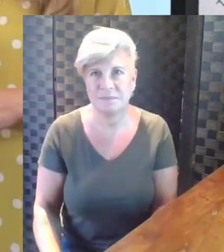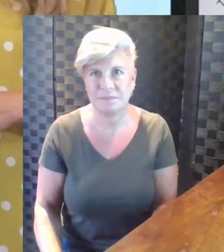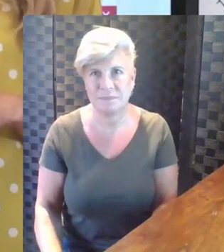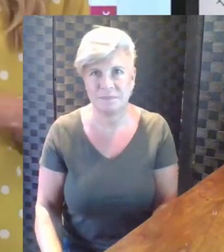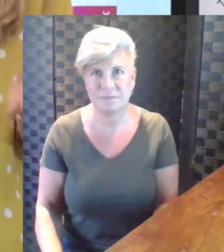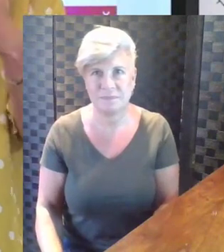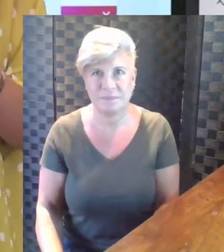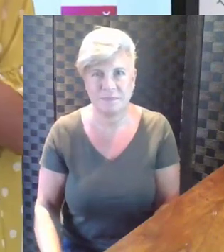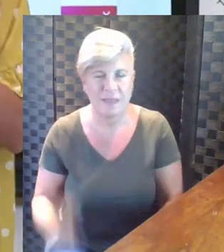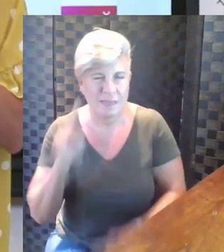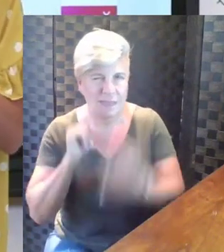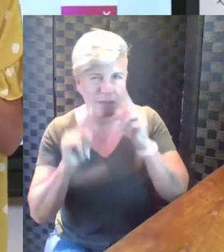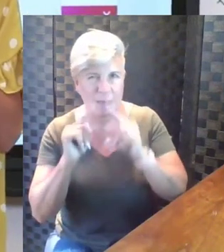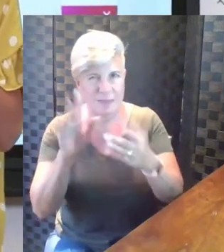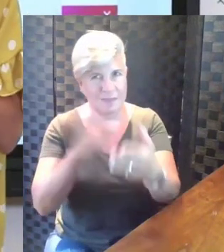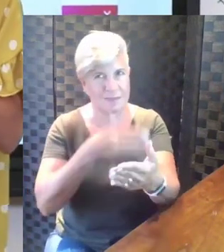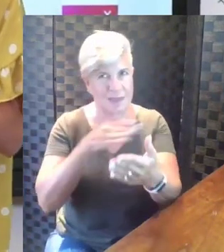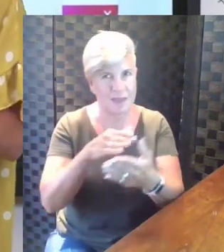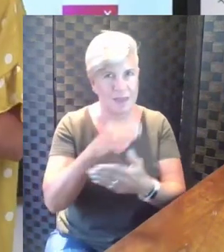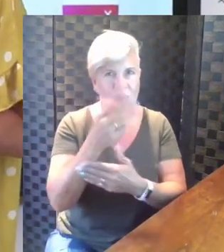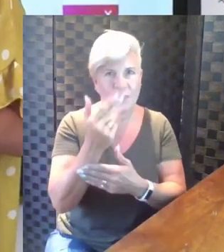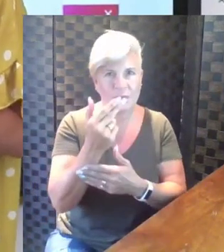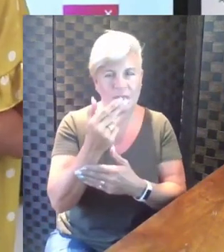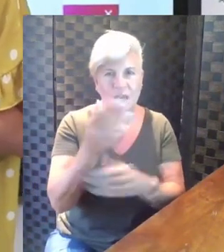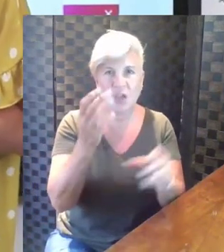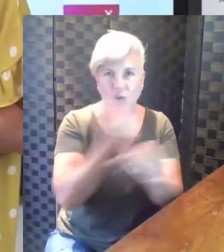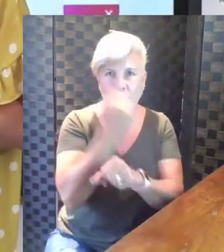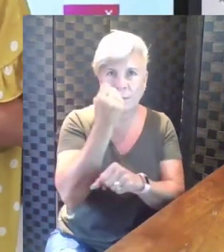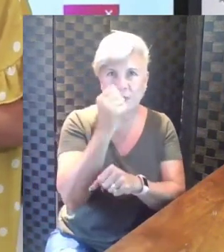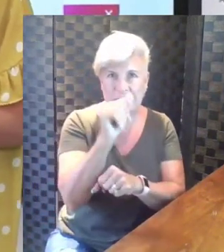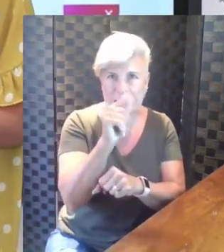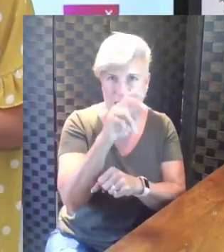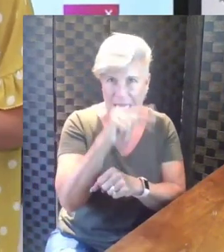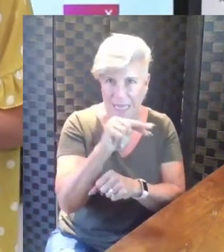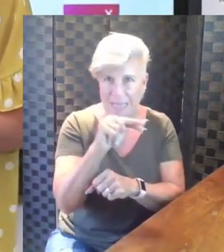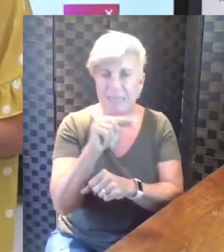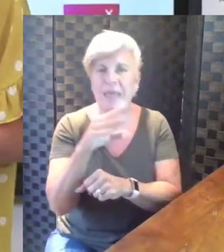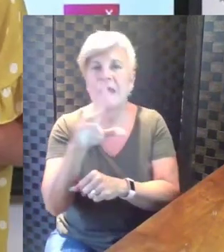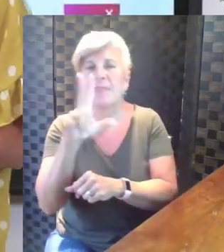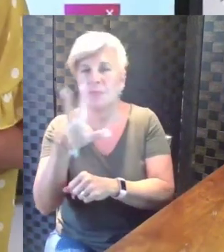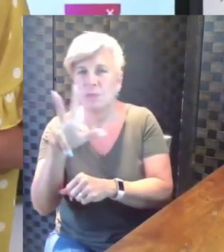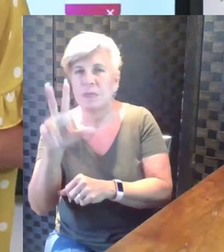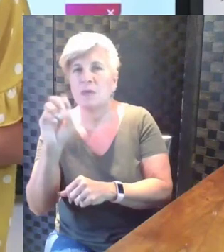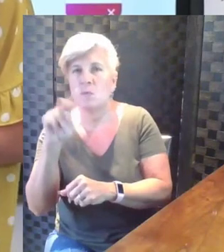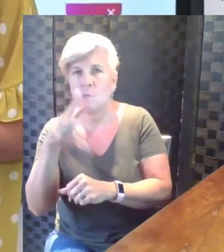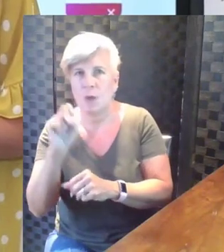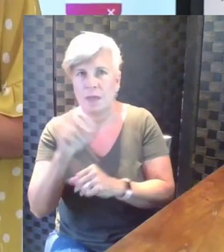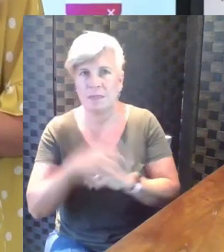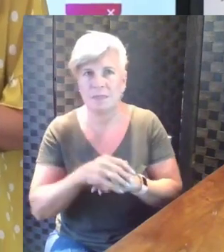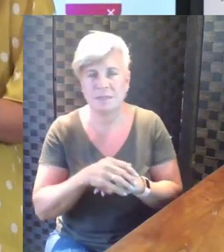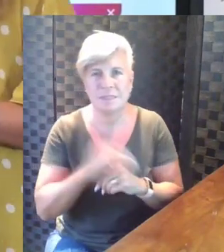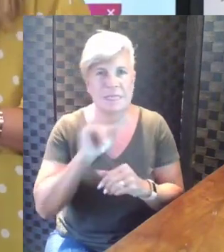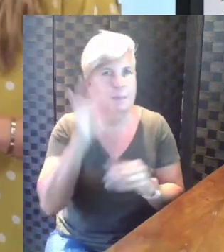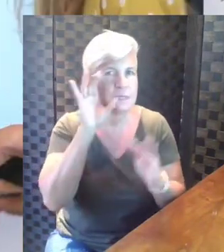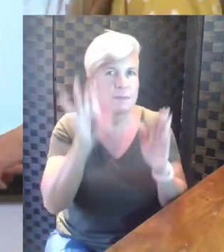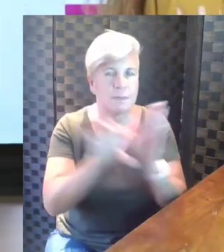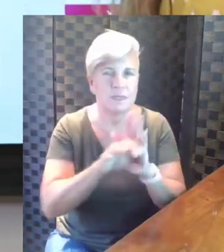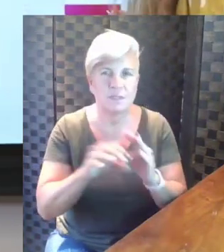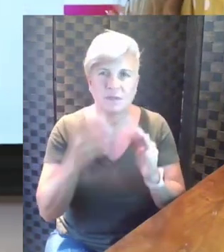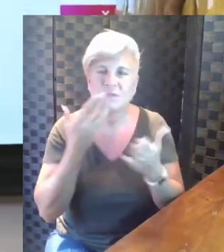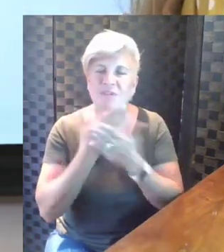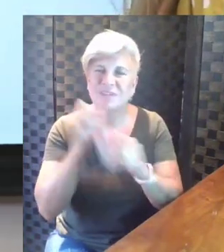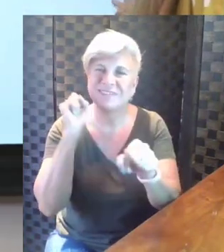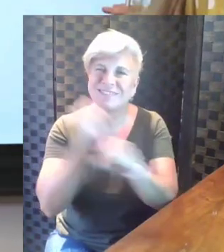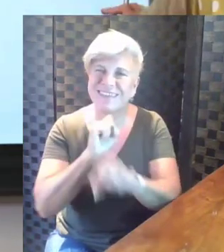13. And if you think back to the song, 13 is a group of 10 and 3 extra ones. And that's what the picture showed as well. Great